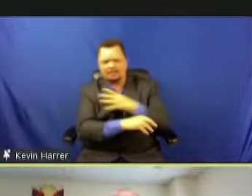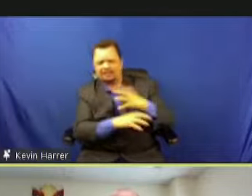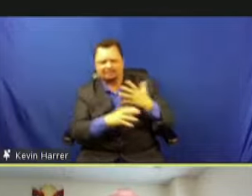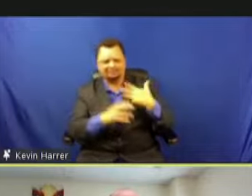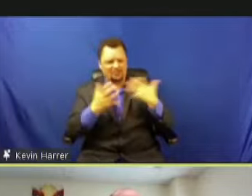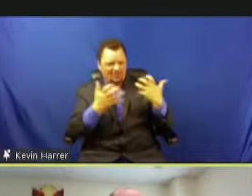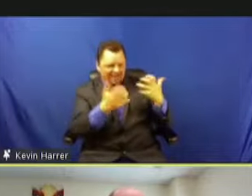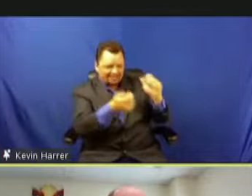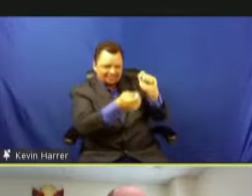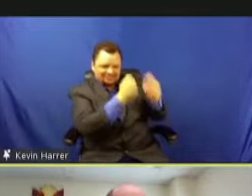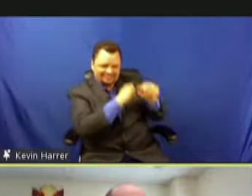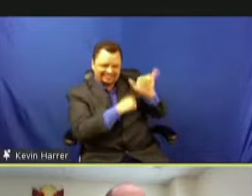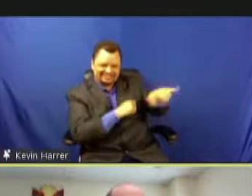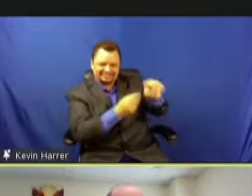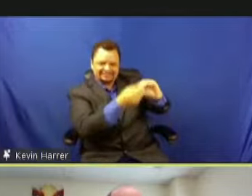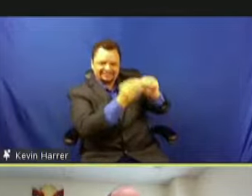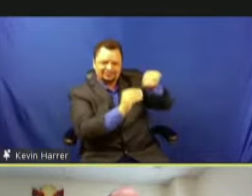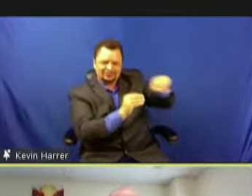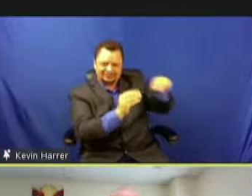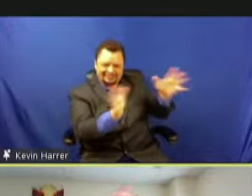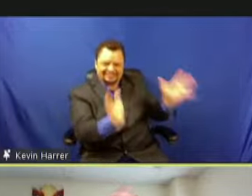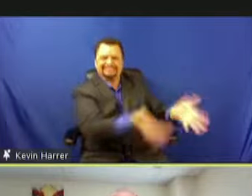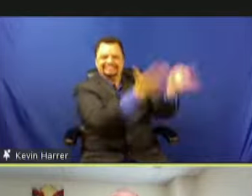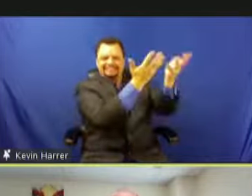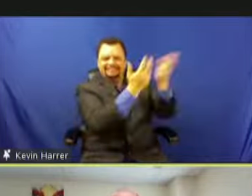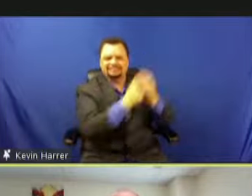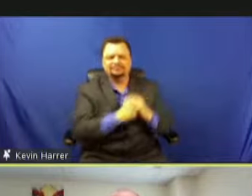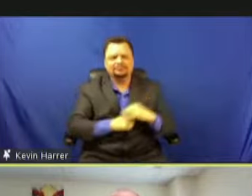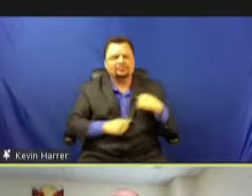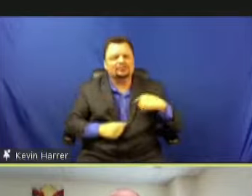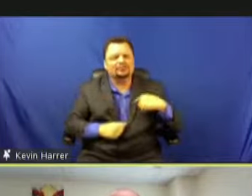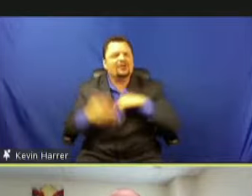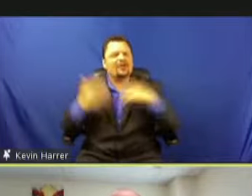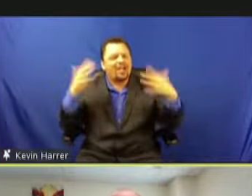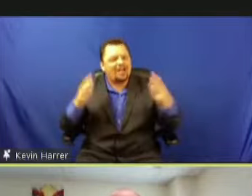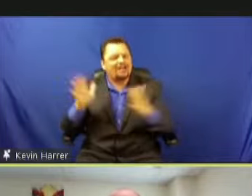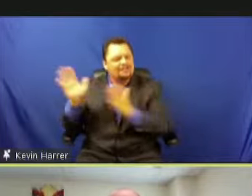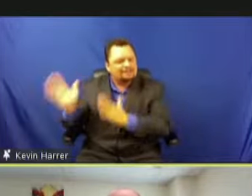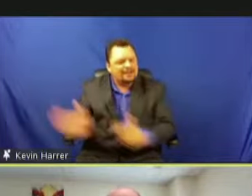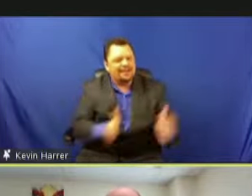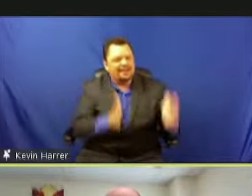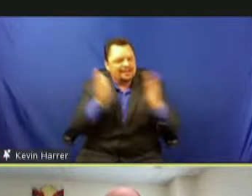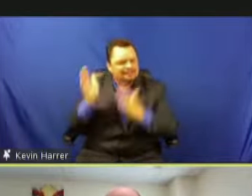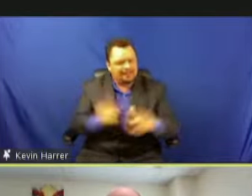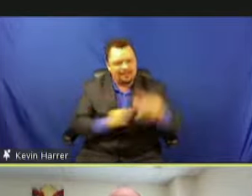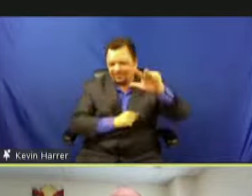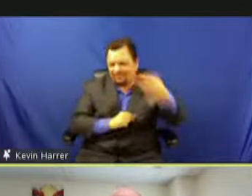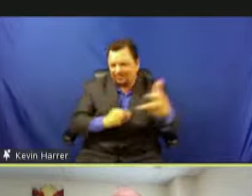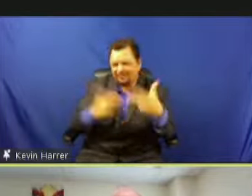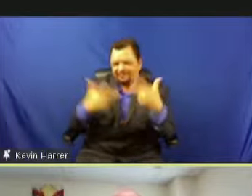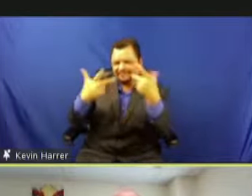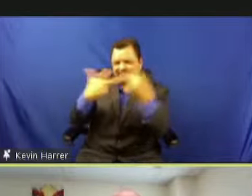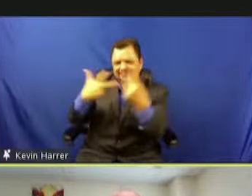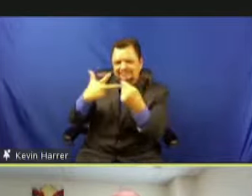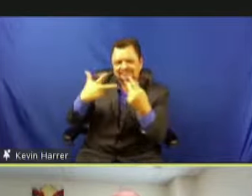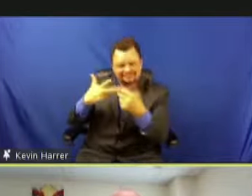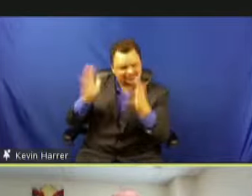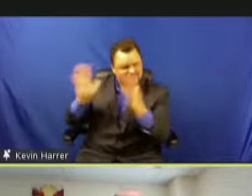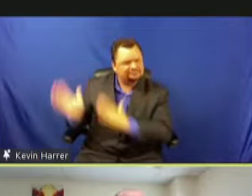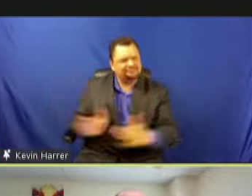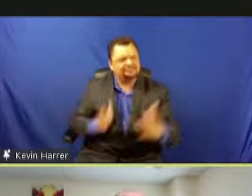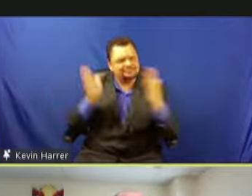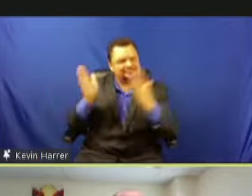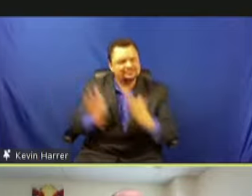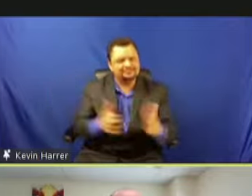our booster campaign to begin. This will include plans for the general population, along with